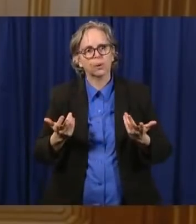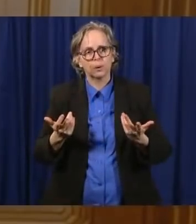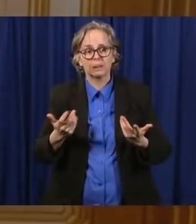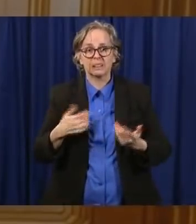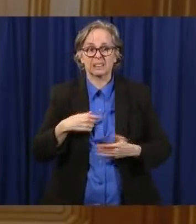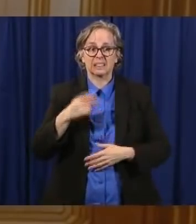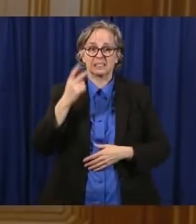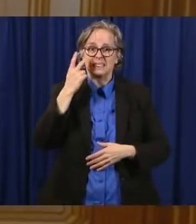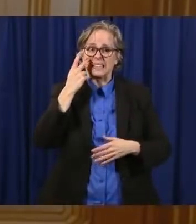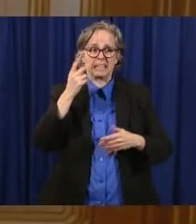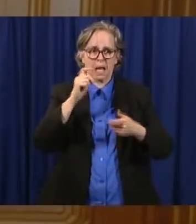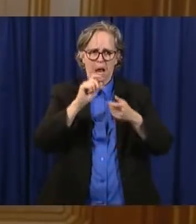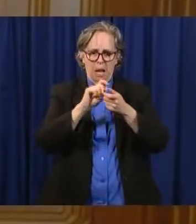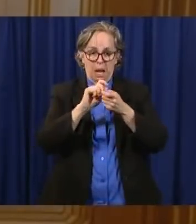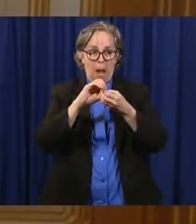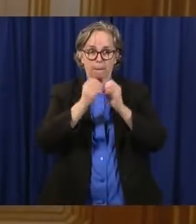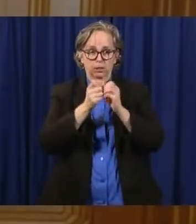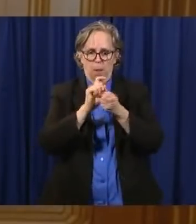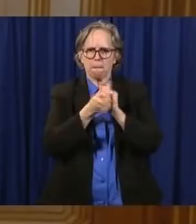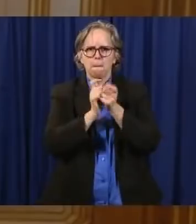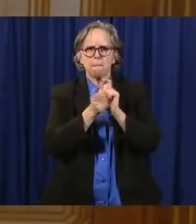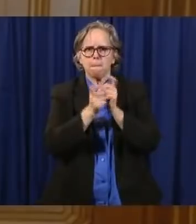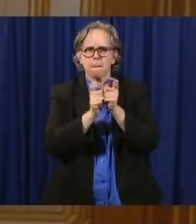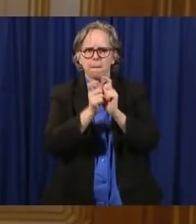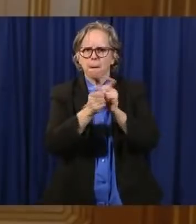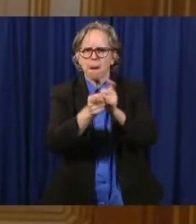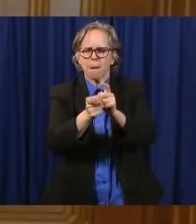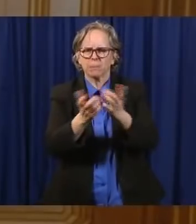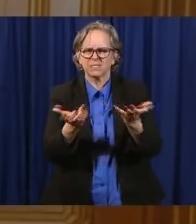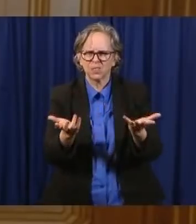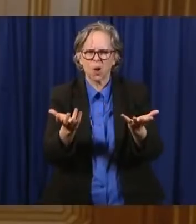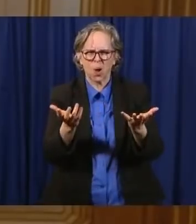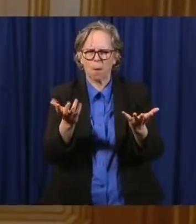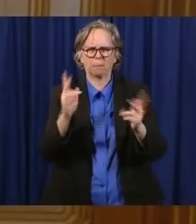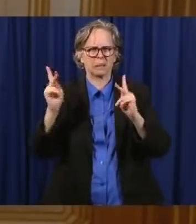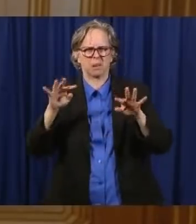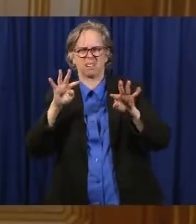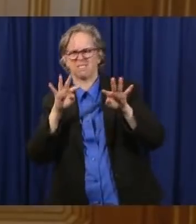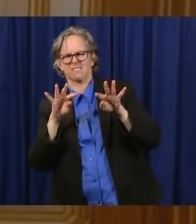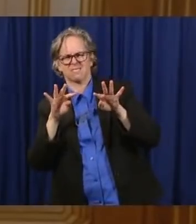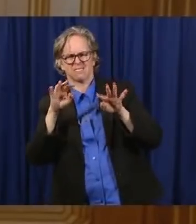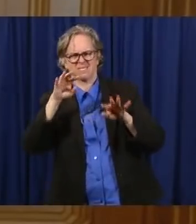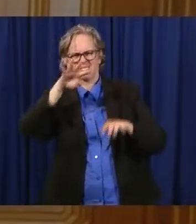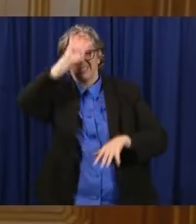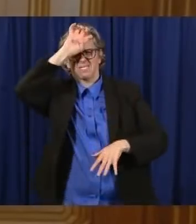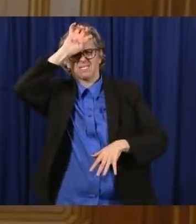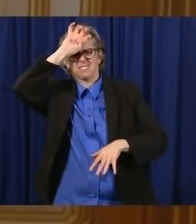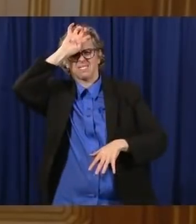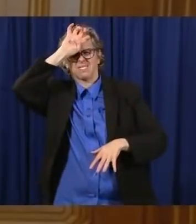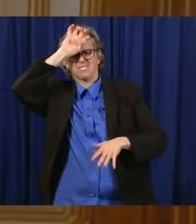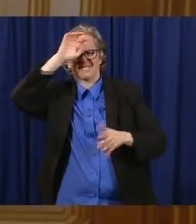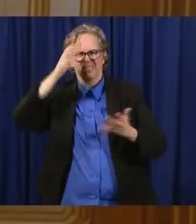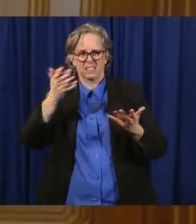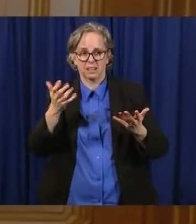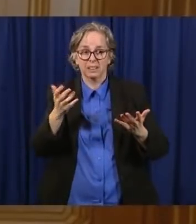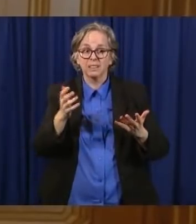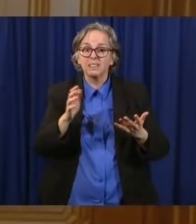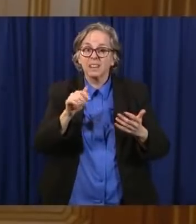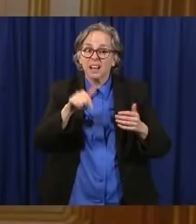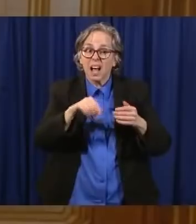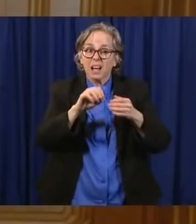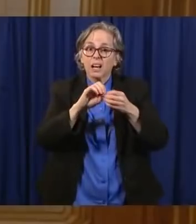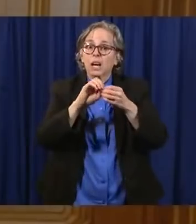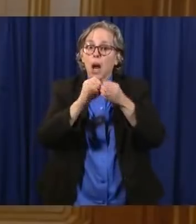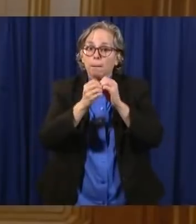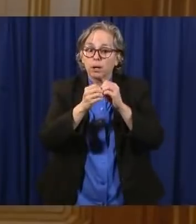changing. You're seeing, and this is the good news, that these estimates are getting certainly better. Now we say